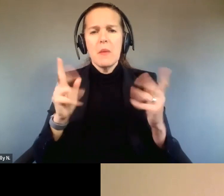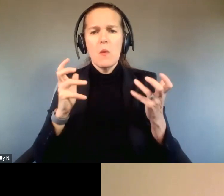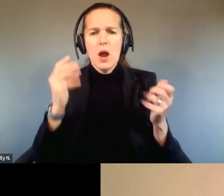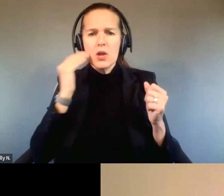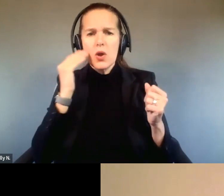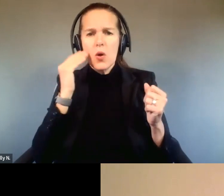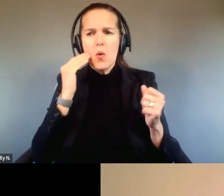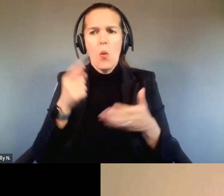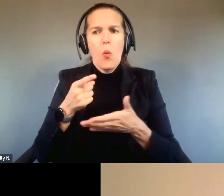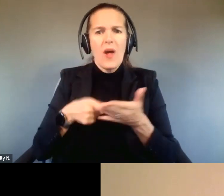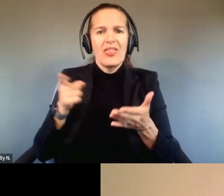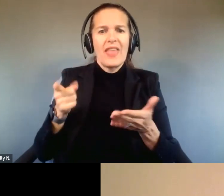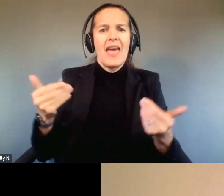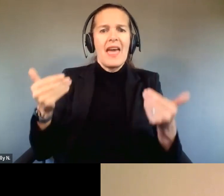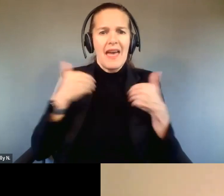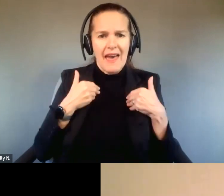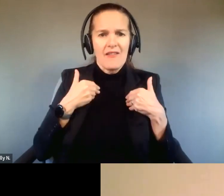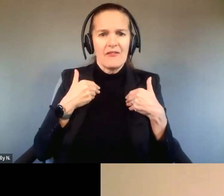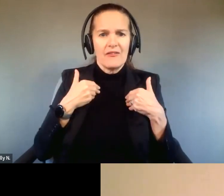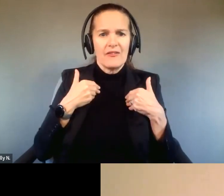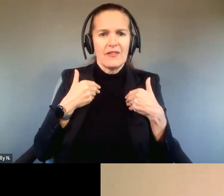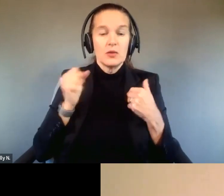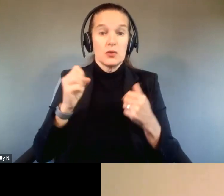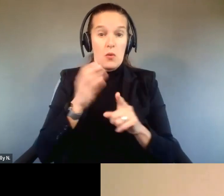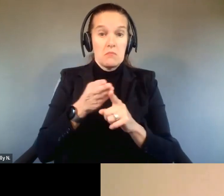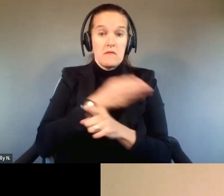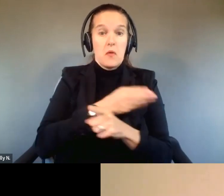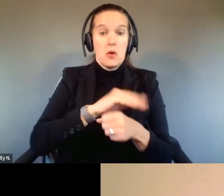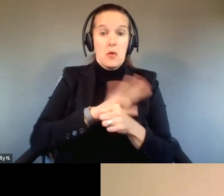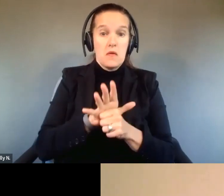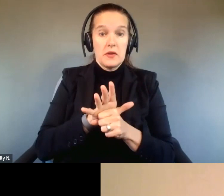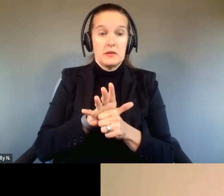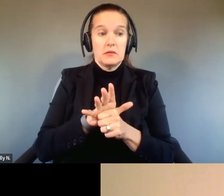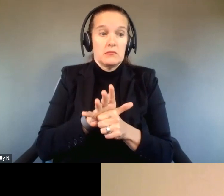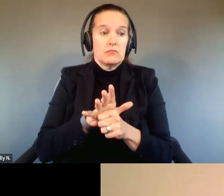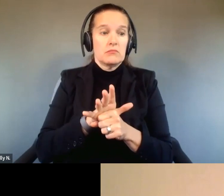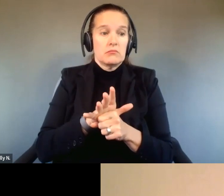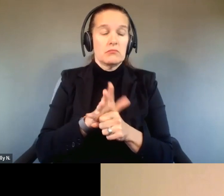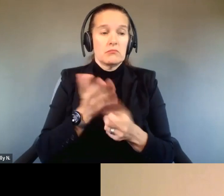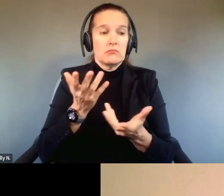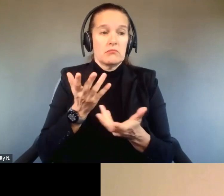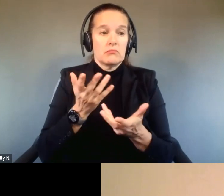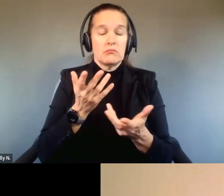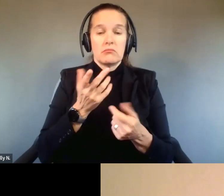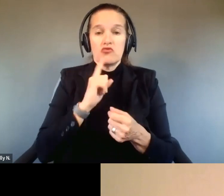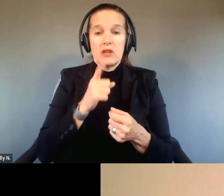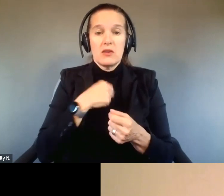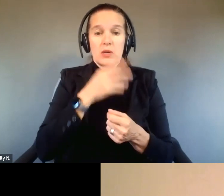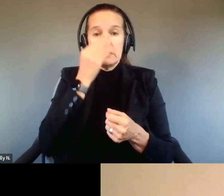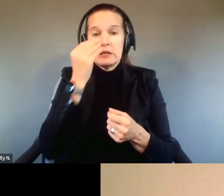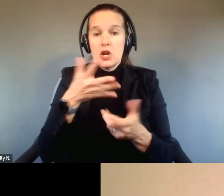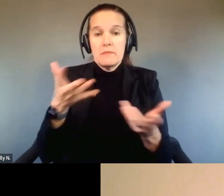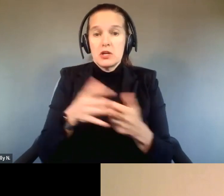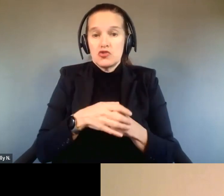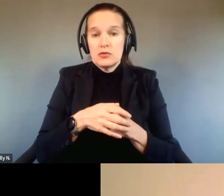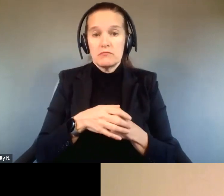is they have, right? Pre-COVID, for the most part, we never really cared so much. We